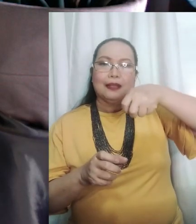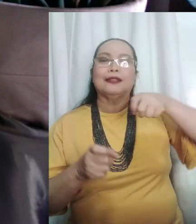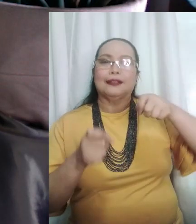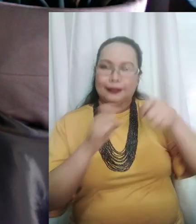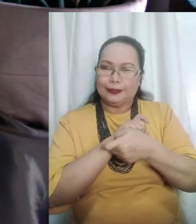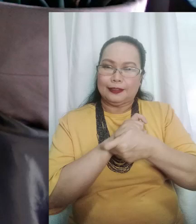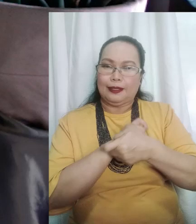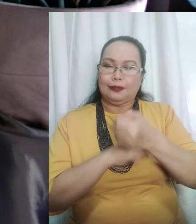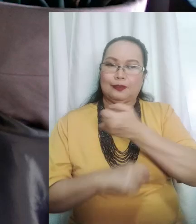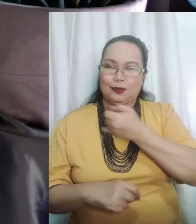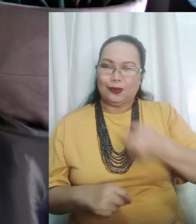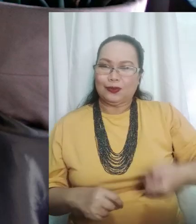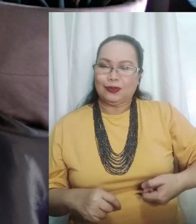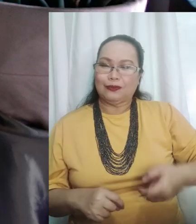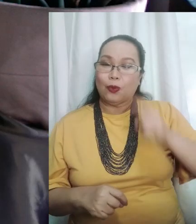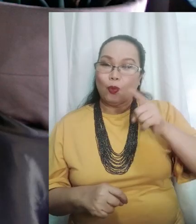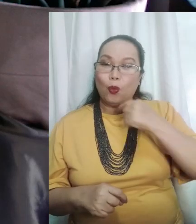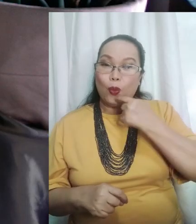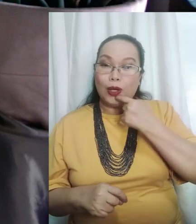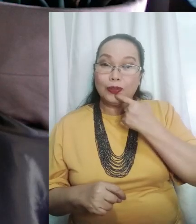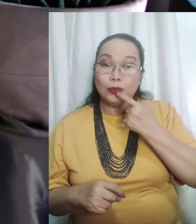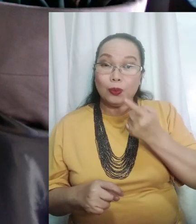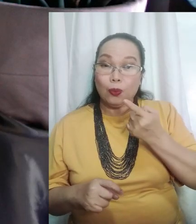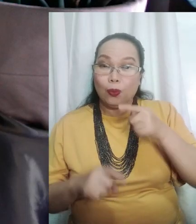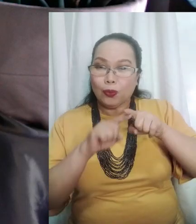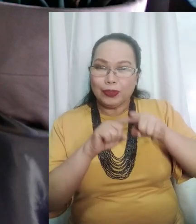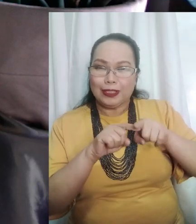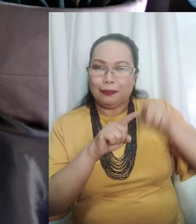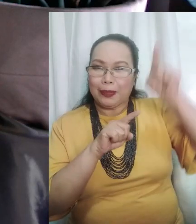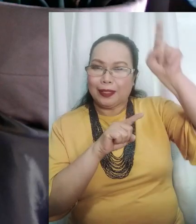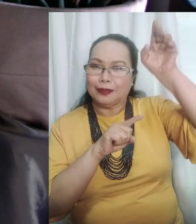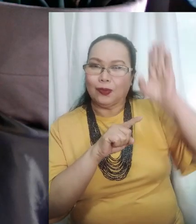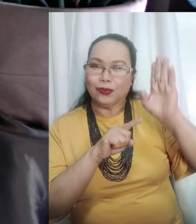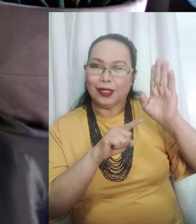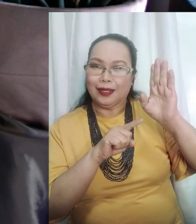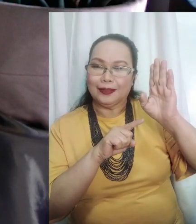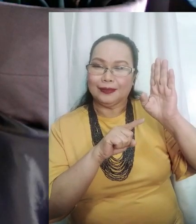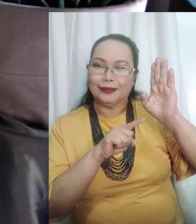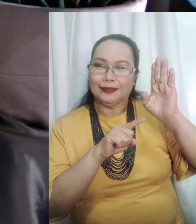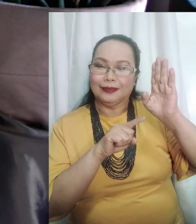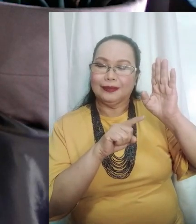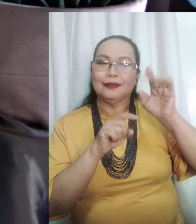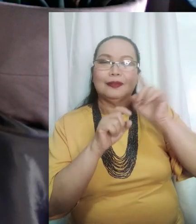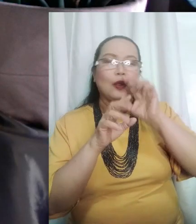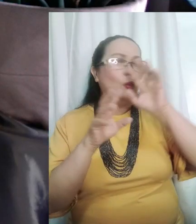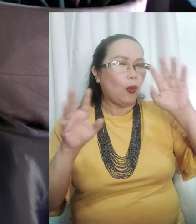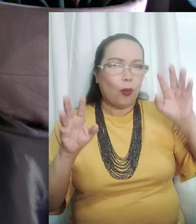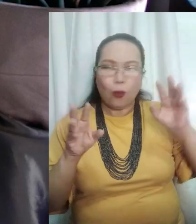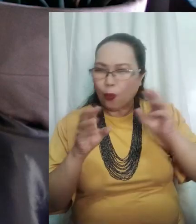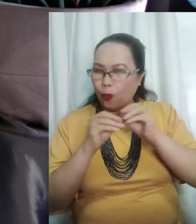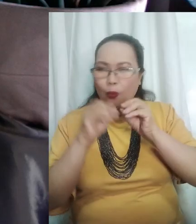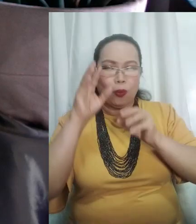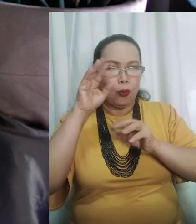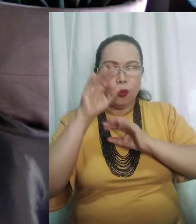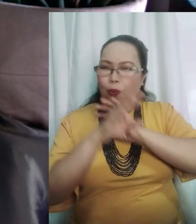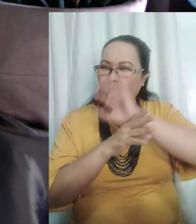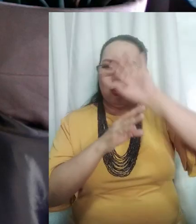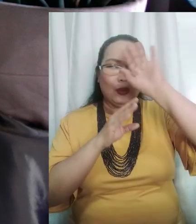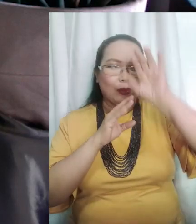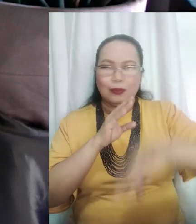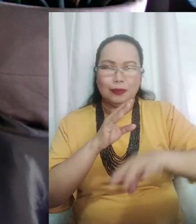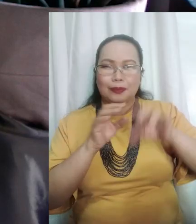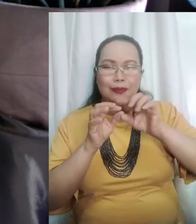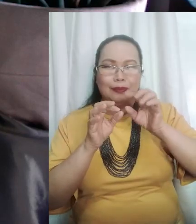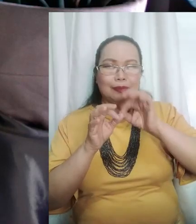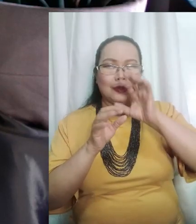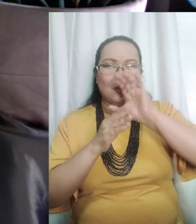and transformed Joseph. One who depended on God totally. If